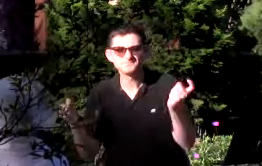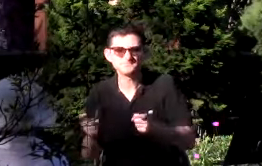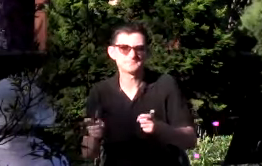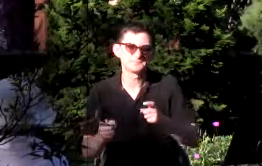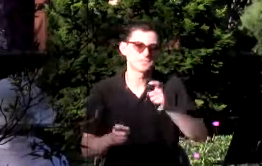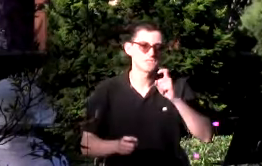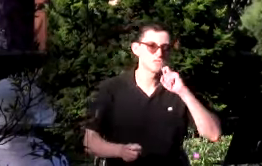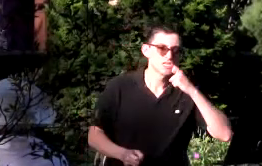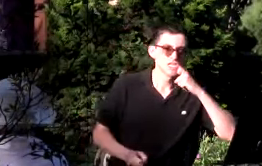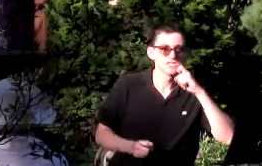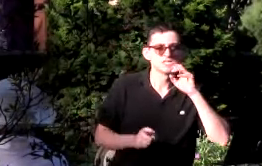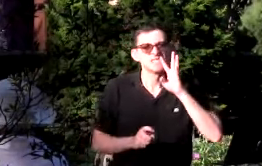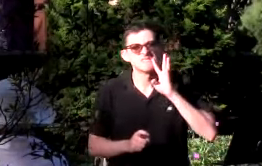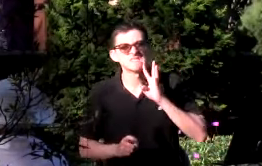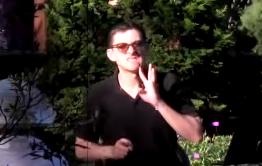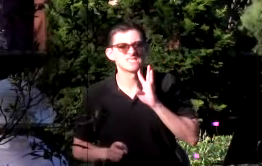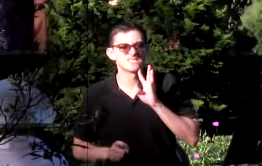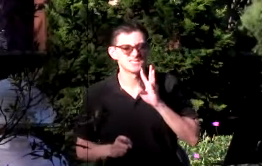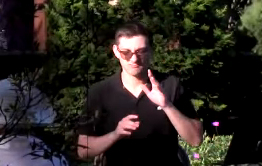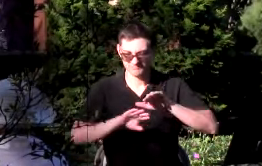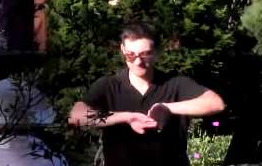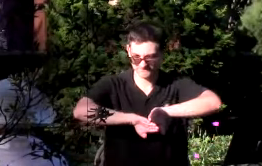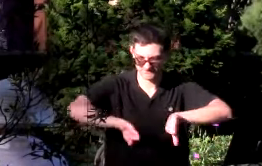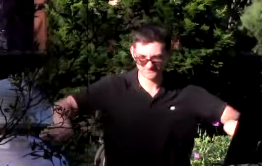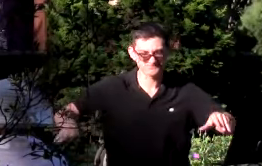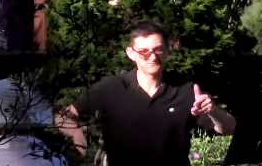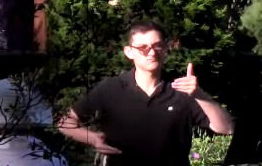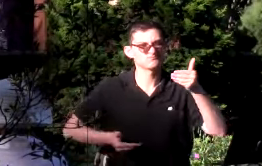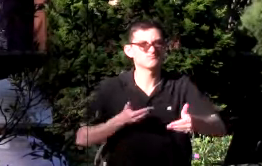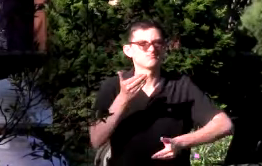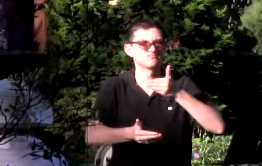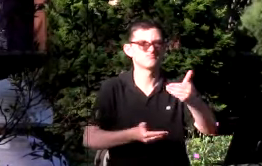May its threshold be no stumbling block to young or straying feet.